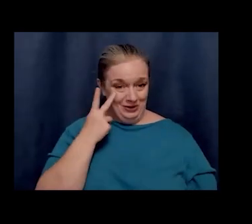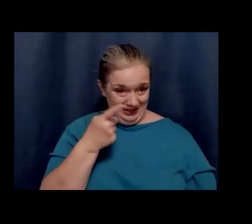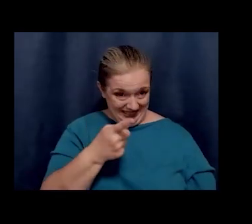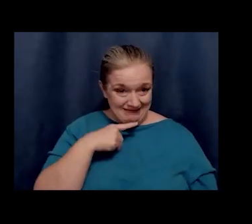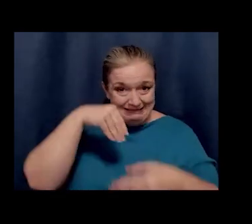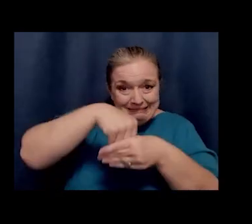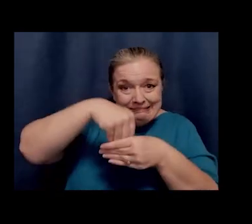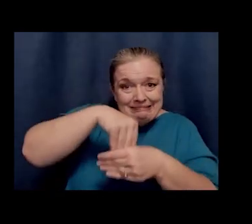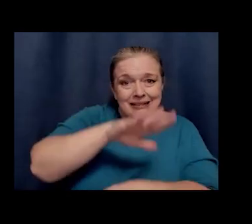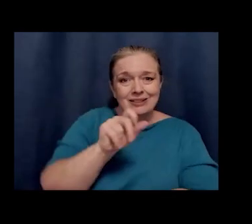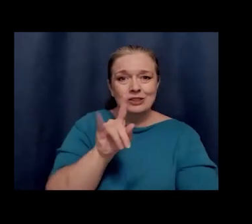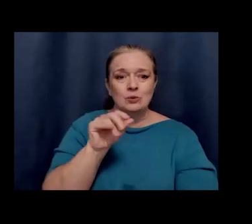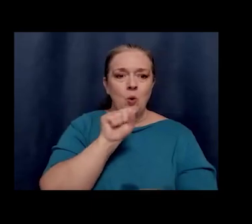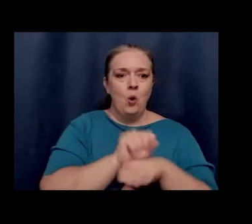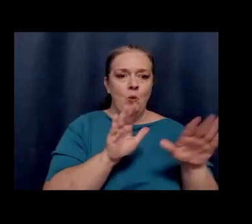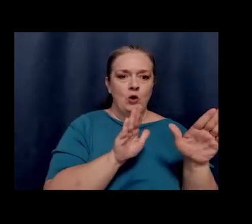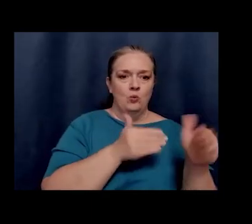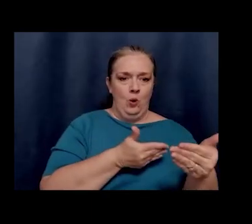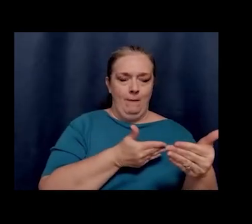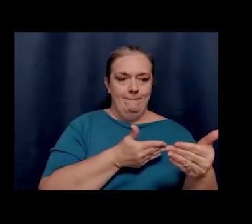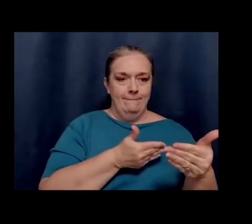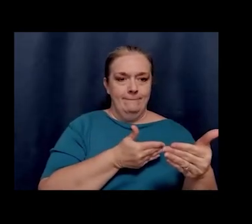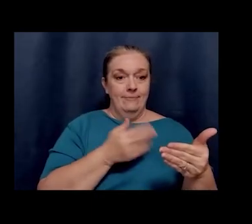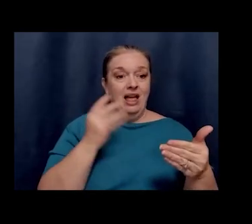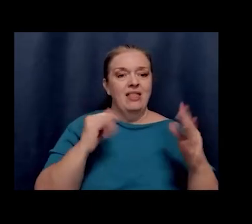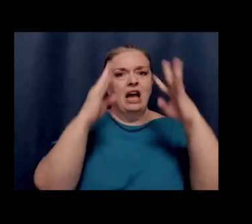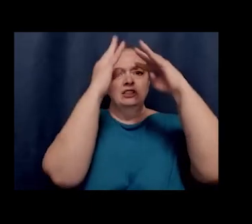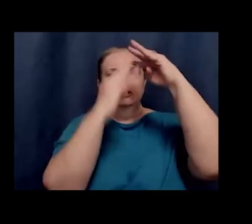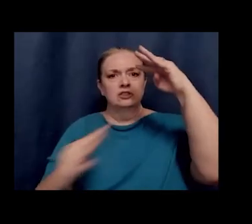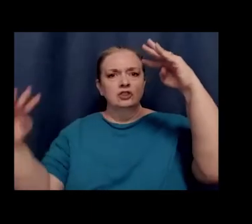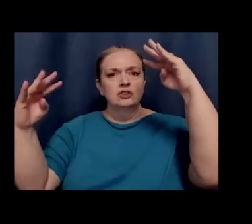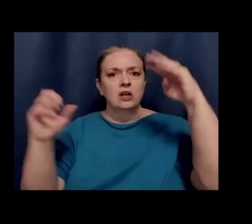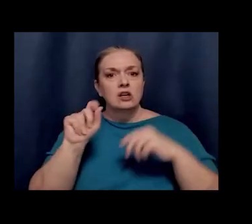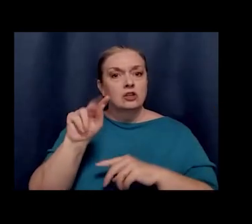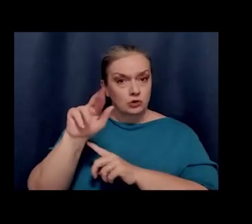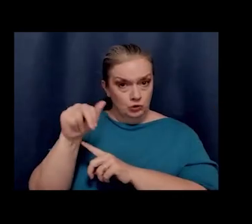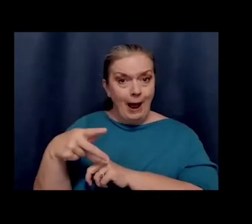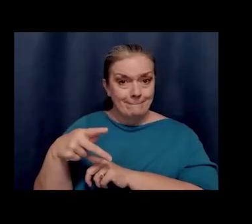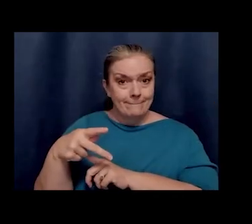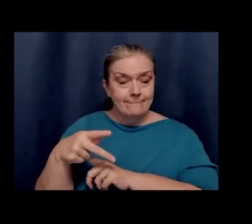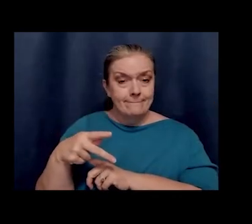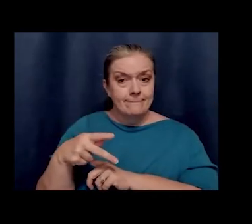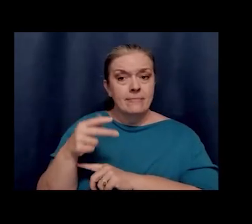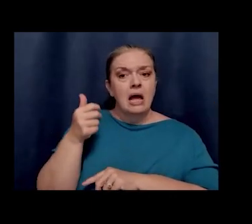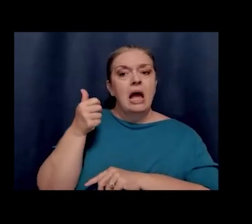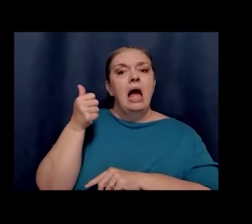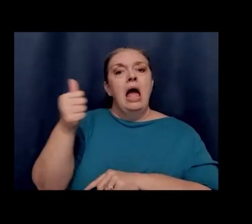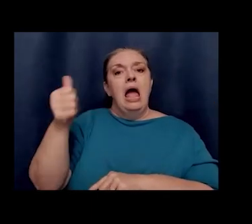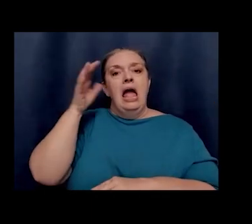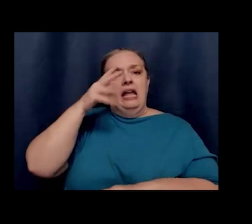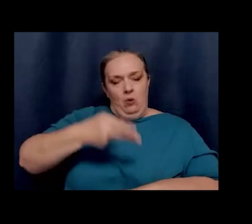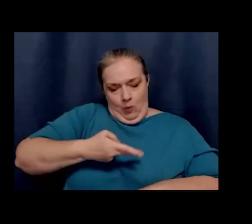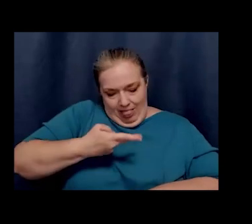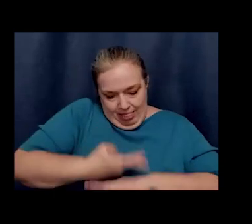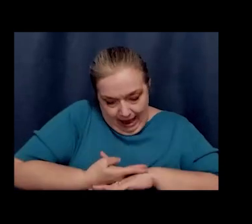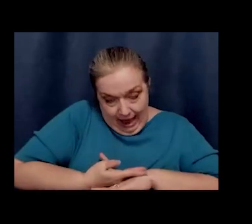interior of the studio workroom, and those are straps suspended from the ceiling where he would lay on his belly over